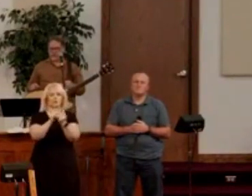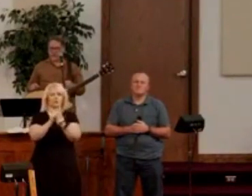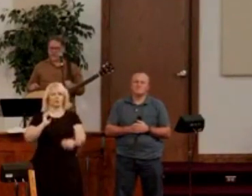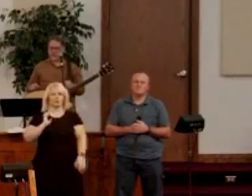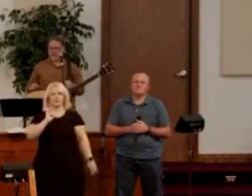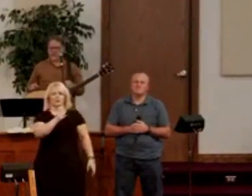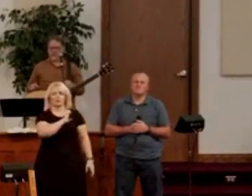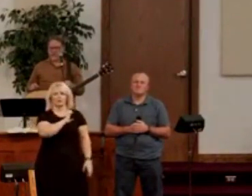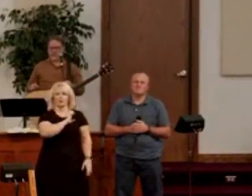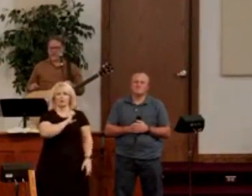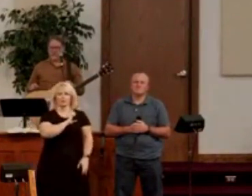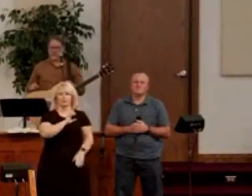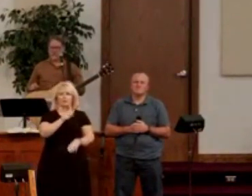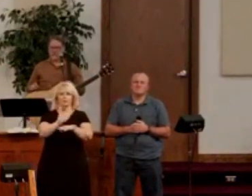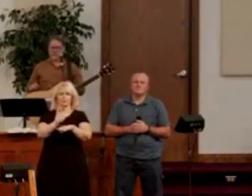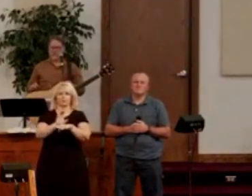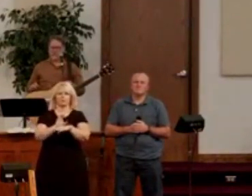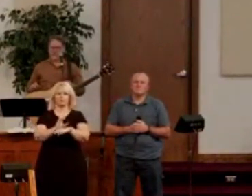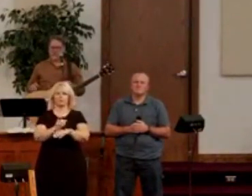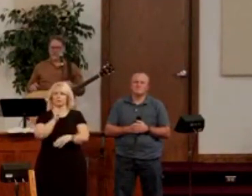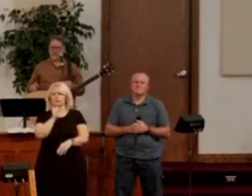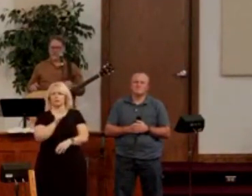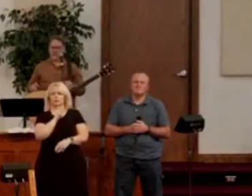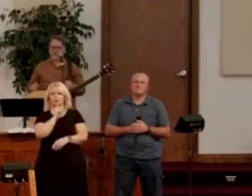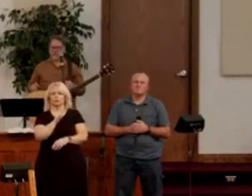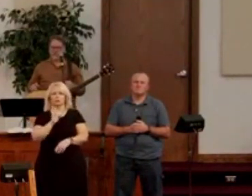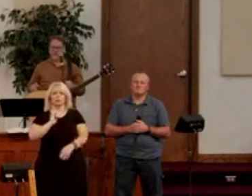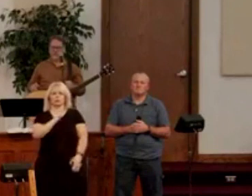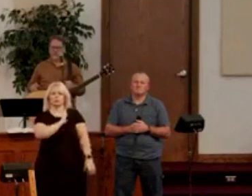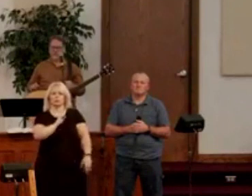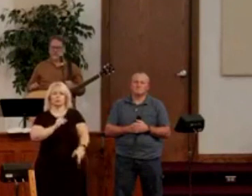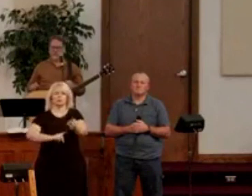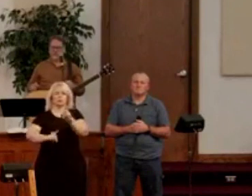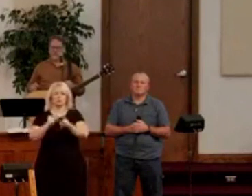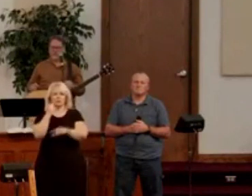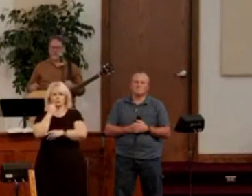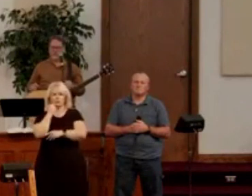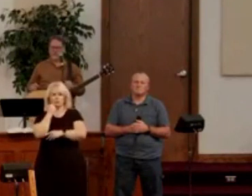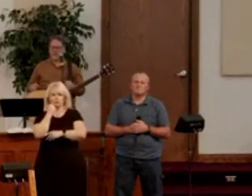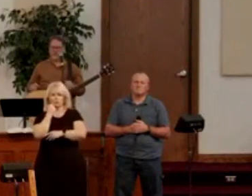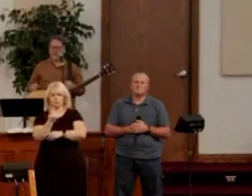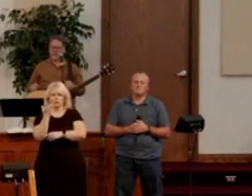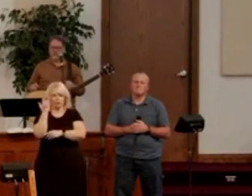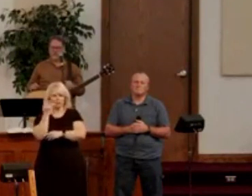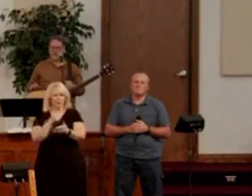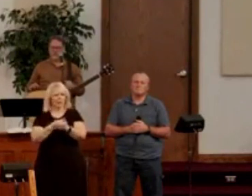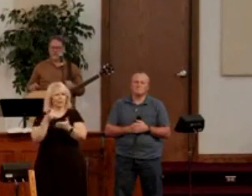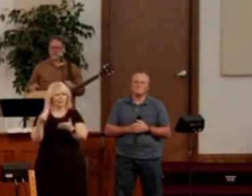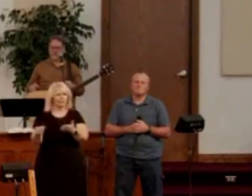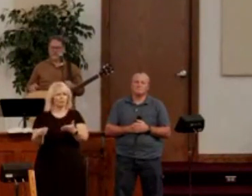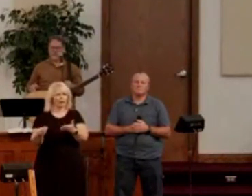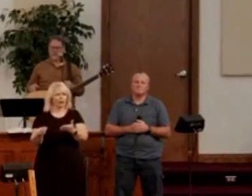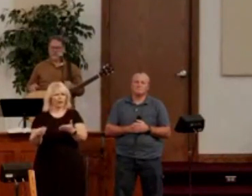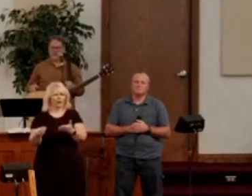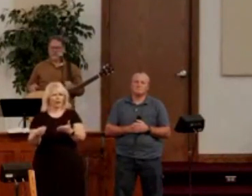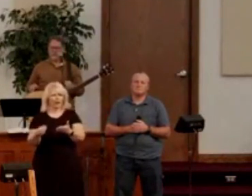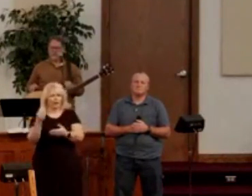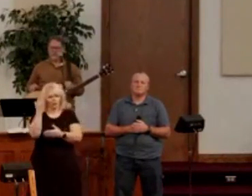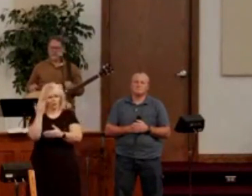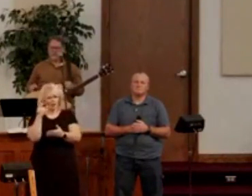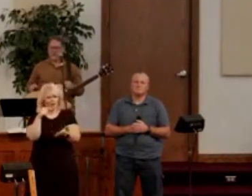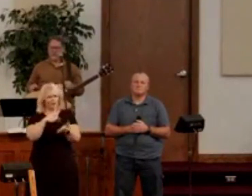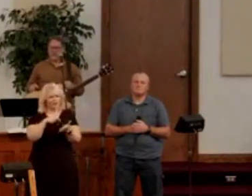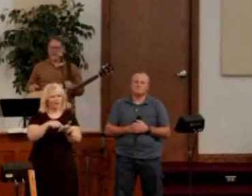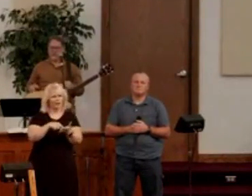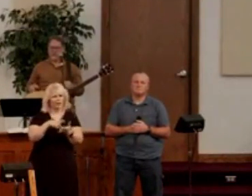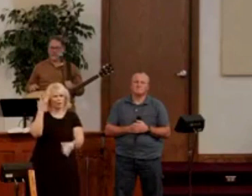elders of the church. They weren't officially elders, but the people that I saw as elders, and I said, why'd you buy this property? Why'd you go into debt? Why'd you do